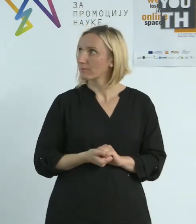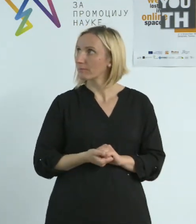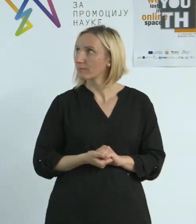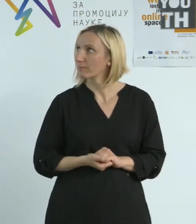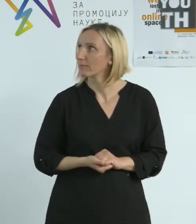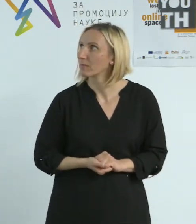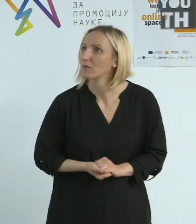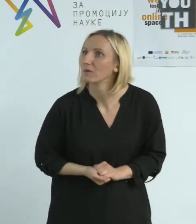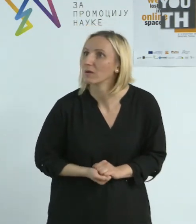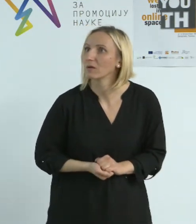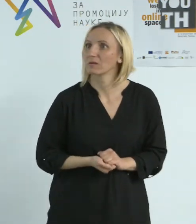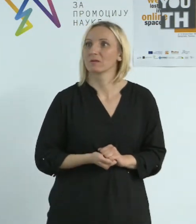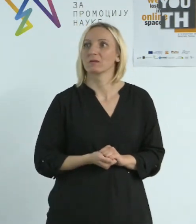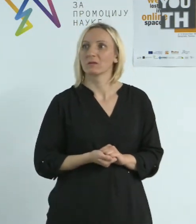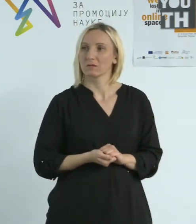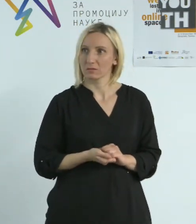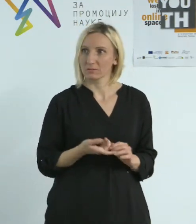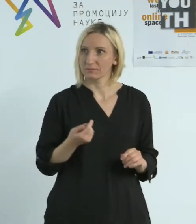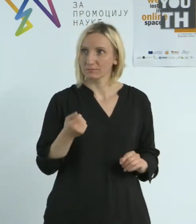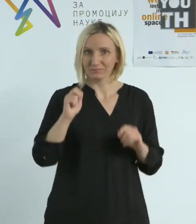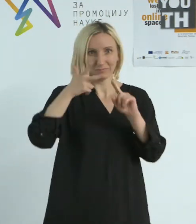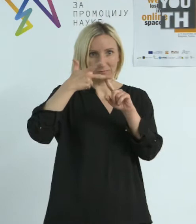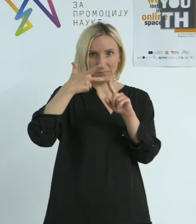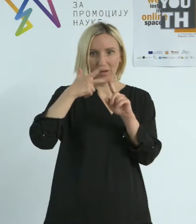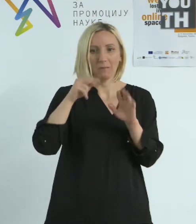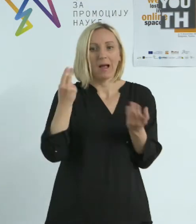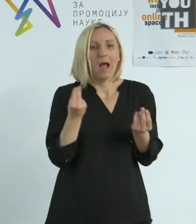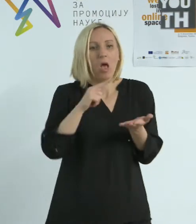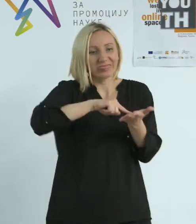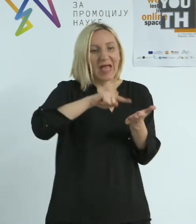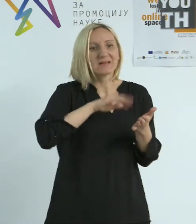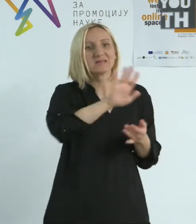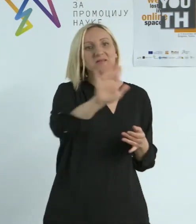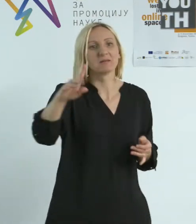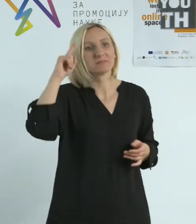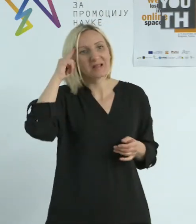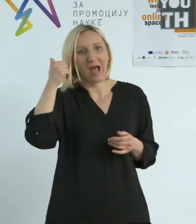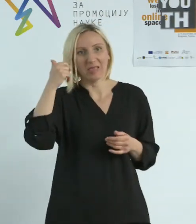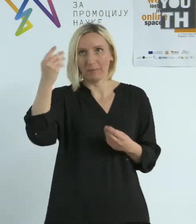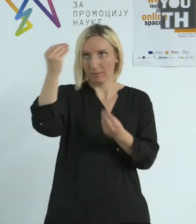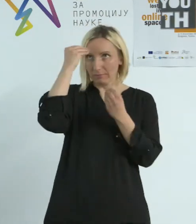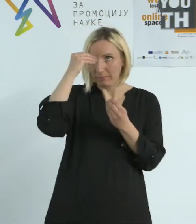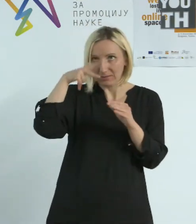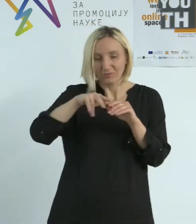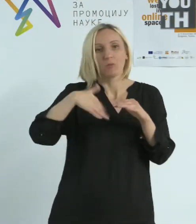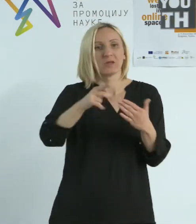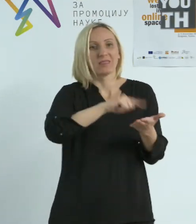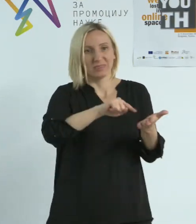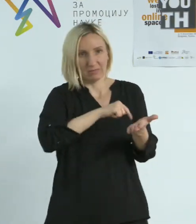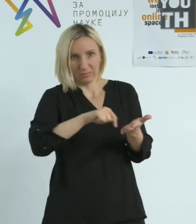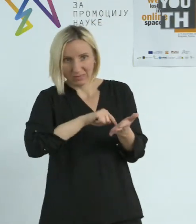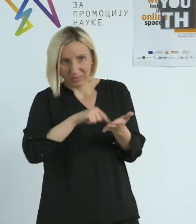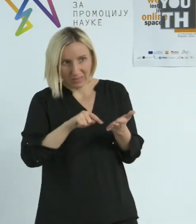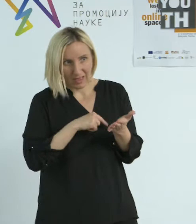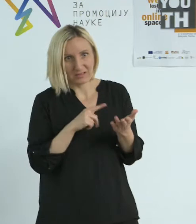of wikis, we've put kind of like a testing of their knowledges inside. We've got this as a